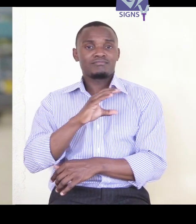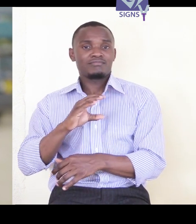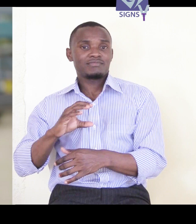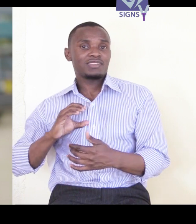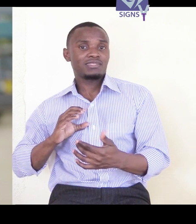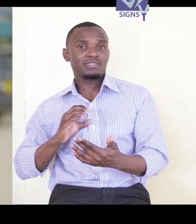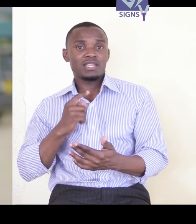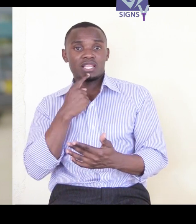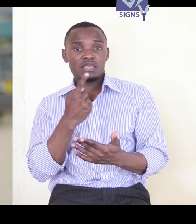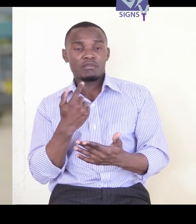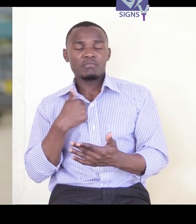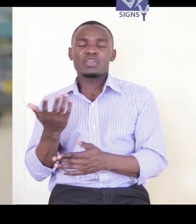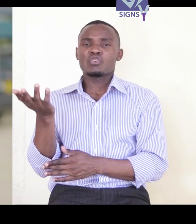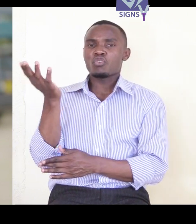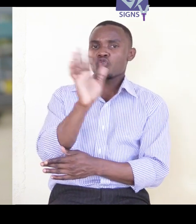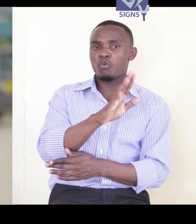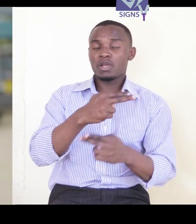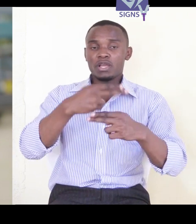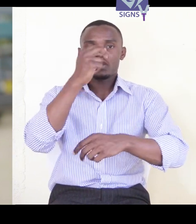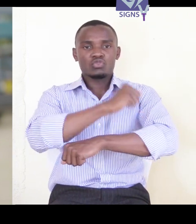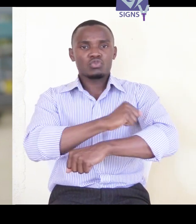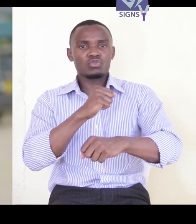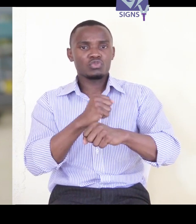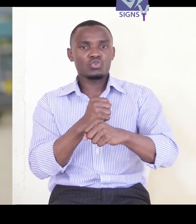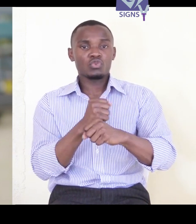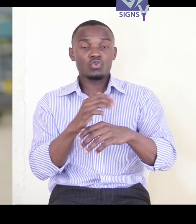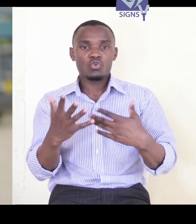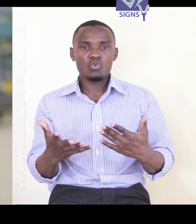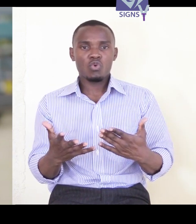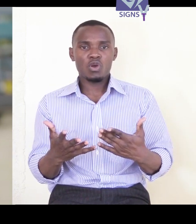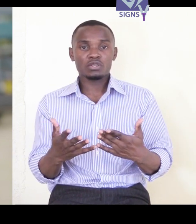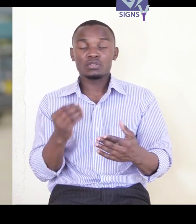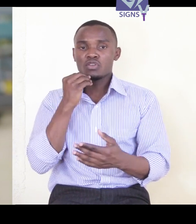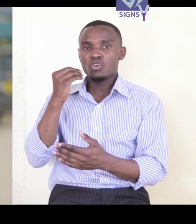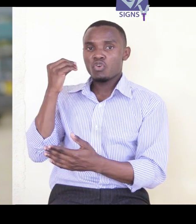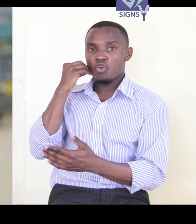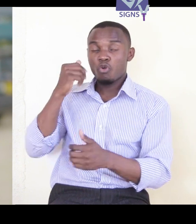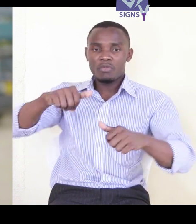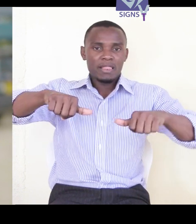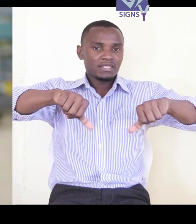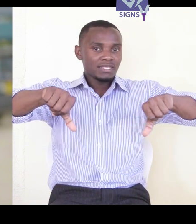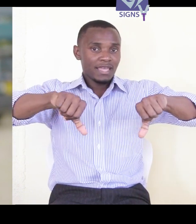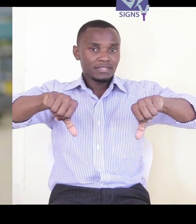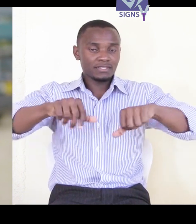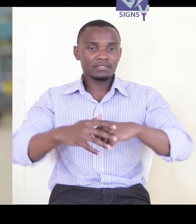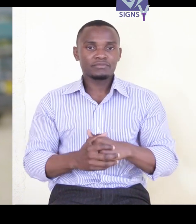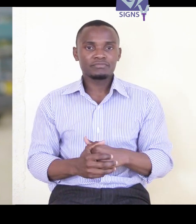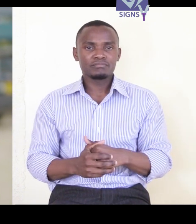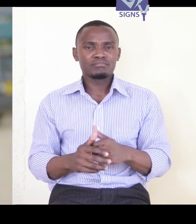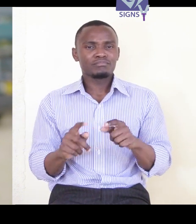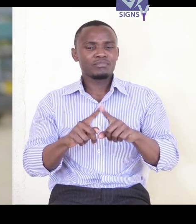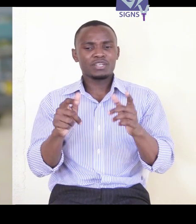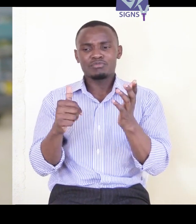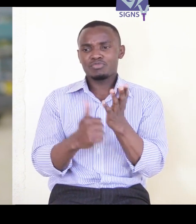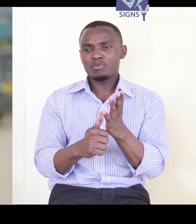council instructed me to go back to high school and do home science instead of agriculture. But then there was a problem of